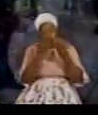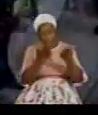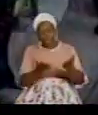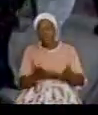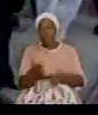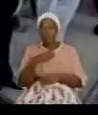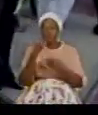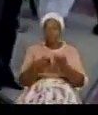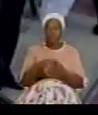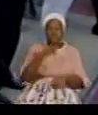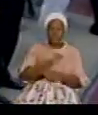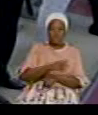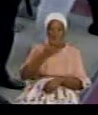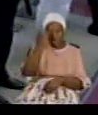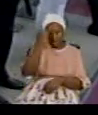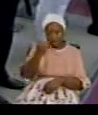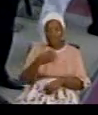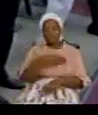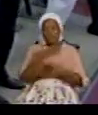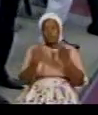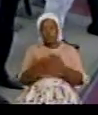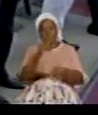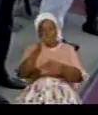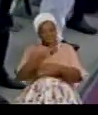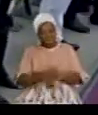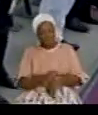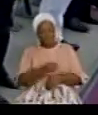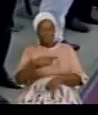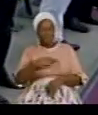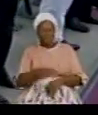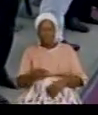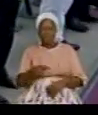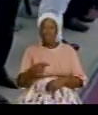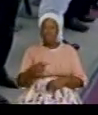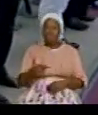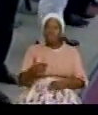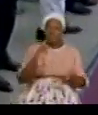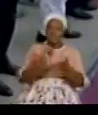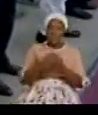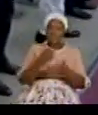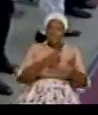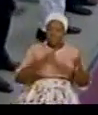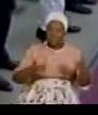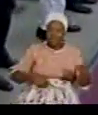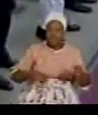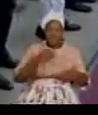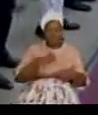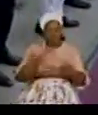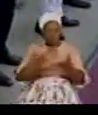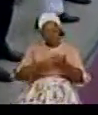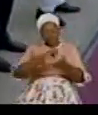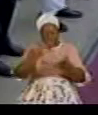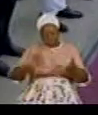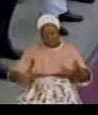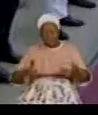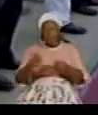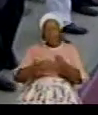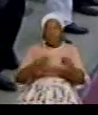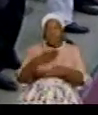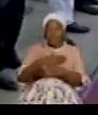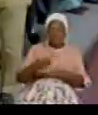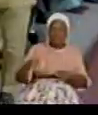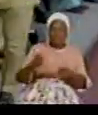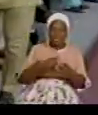traditional ideas, traditional religiosity, that the Lord will wipe everything away, and